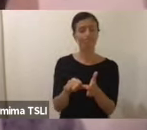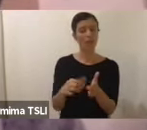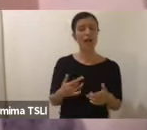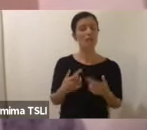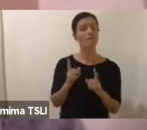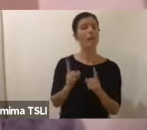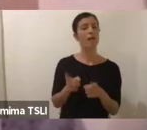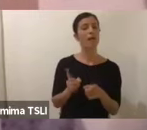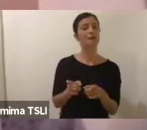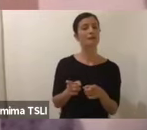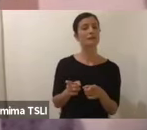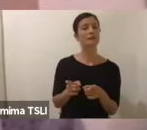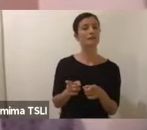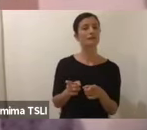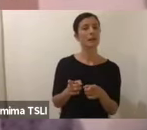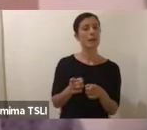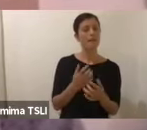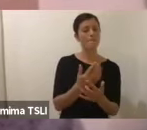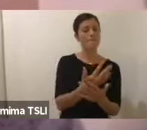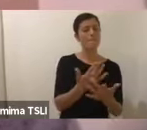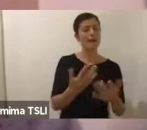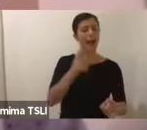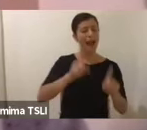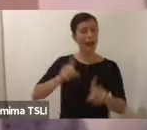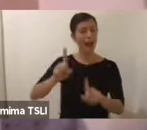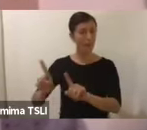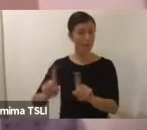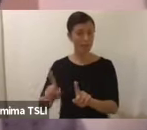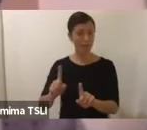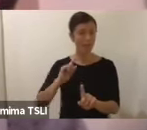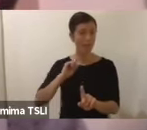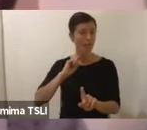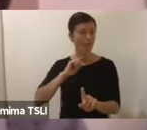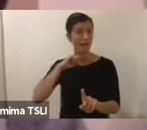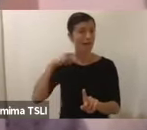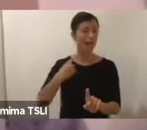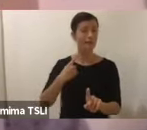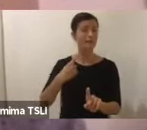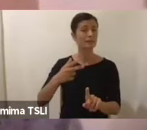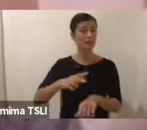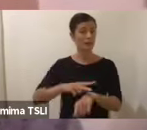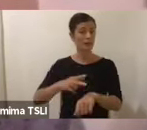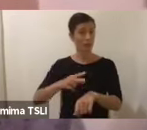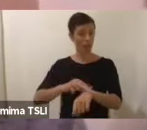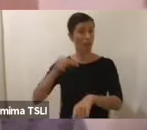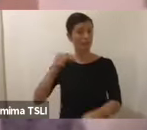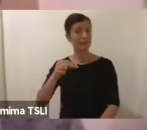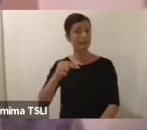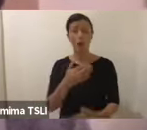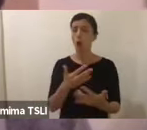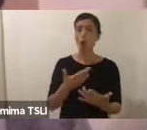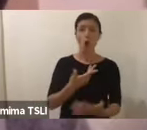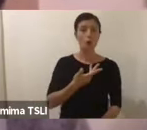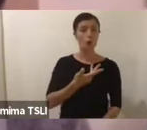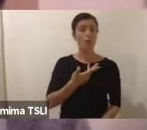by the police in america black people uh a lot of hispanics get killed by the